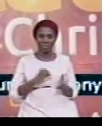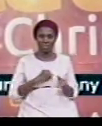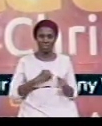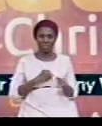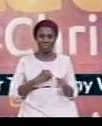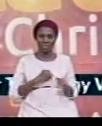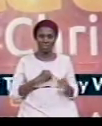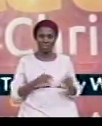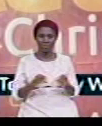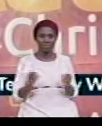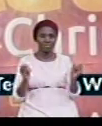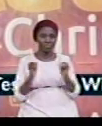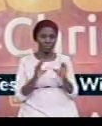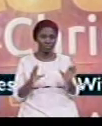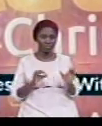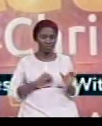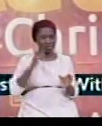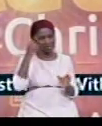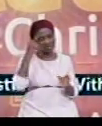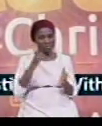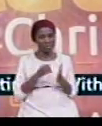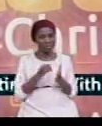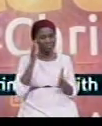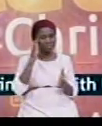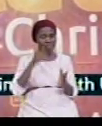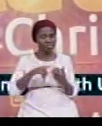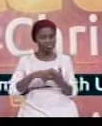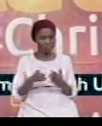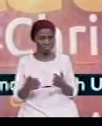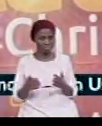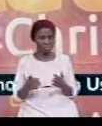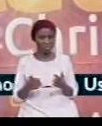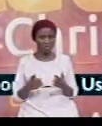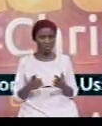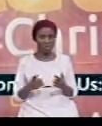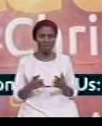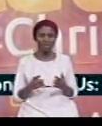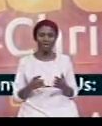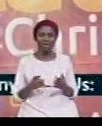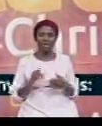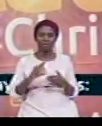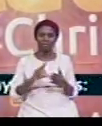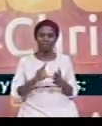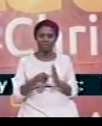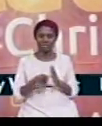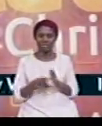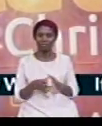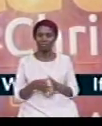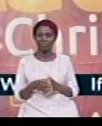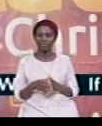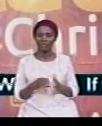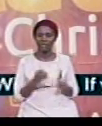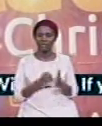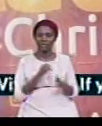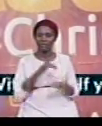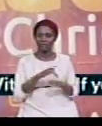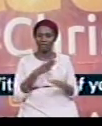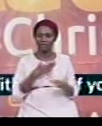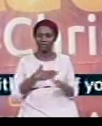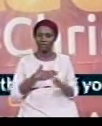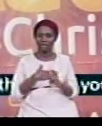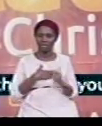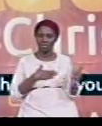go or vanish as time goes on. As time goes on, rather, it has felt my left knee, and then